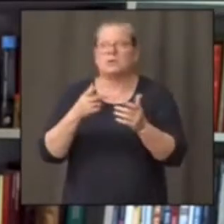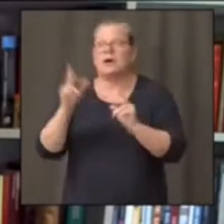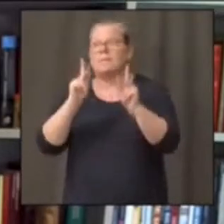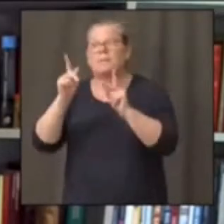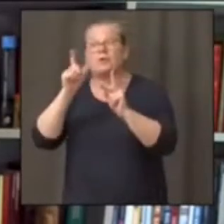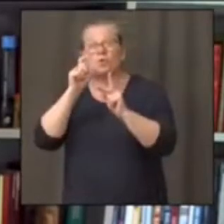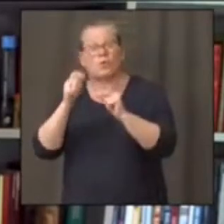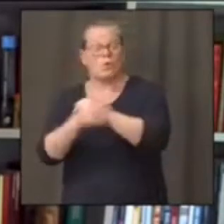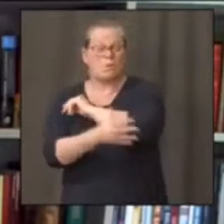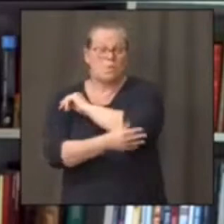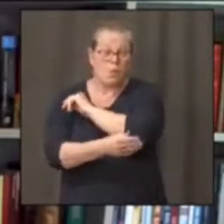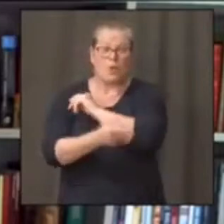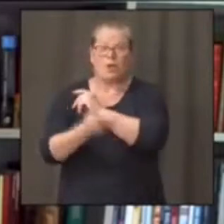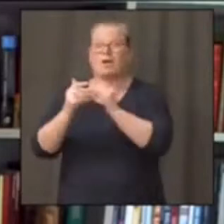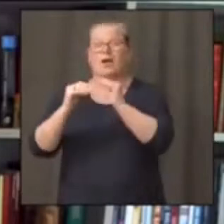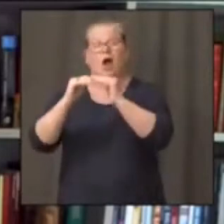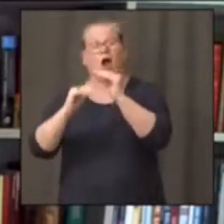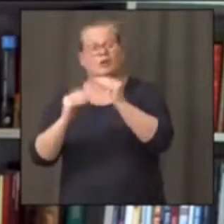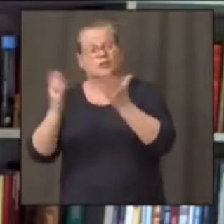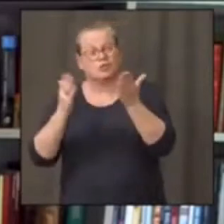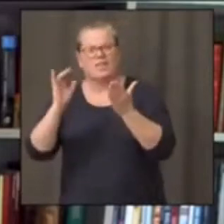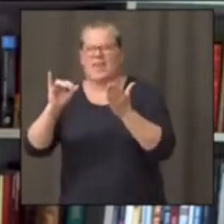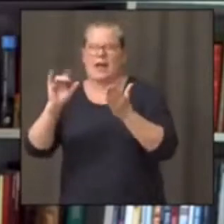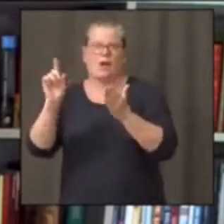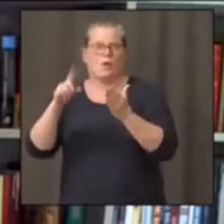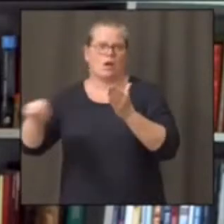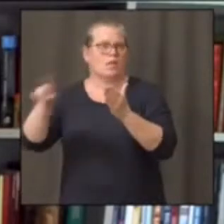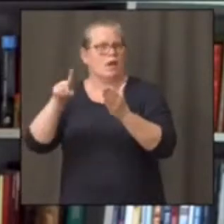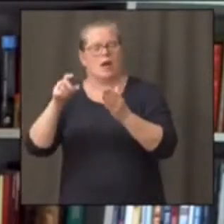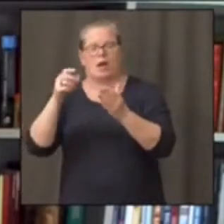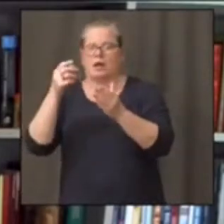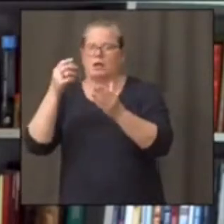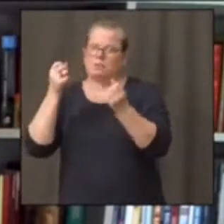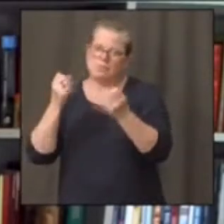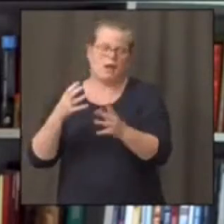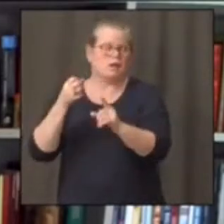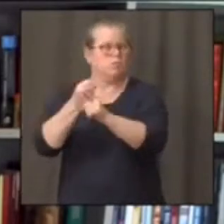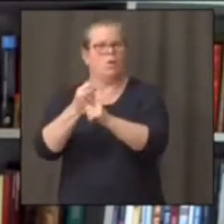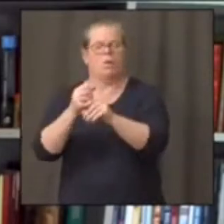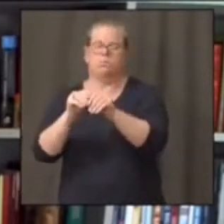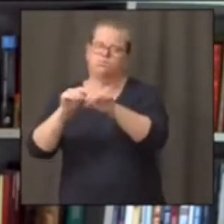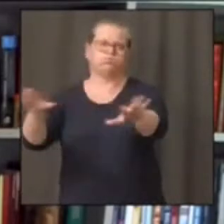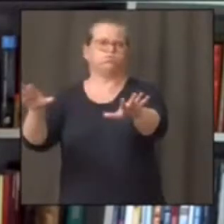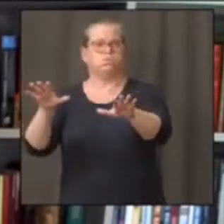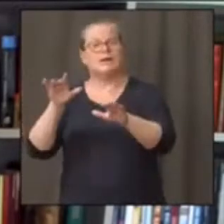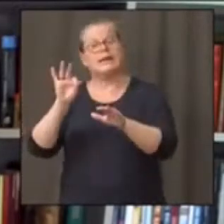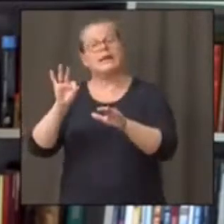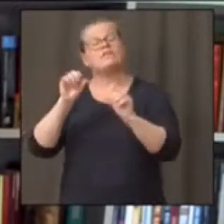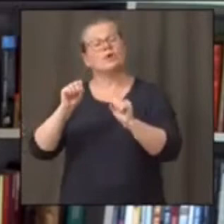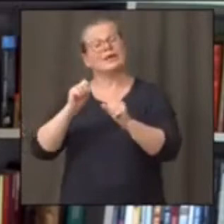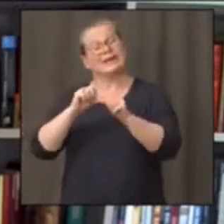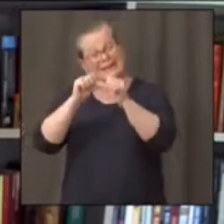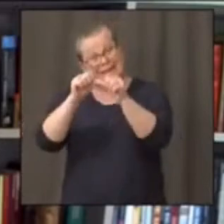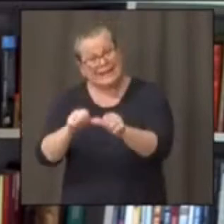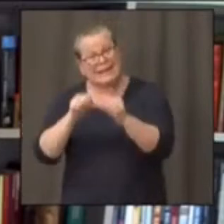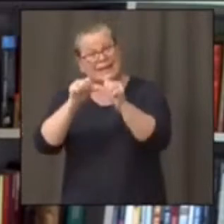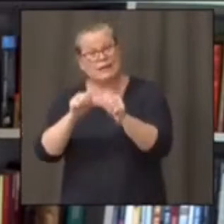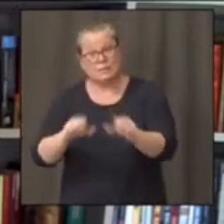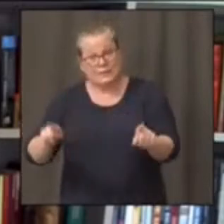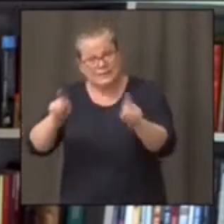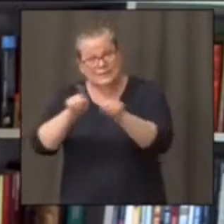who took the biggest hits, during our last surge. If we can keep those fundamentals correct, I think we're going to